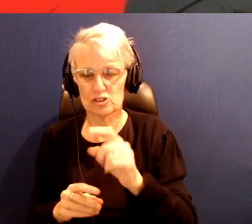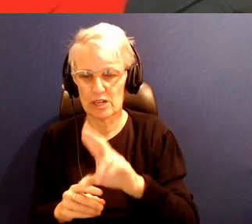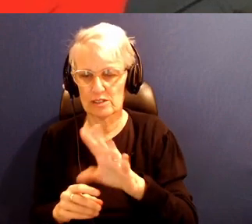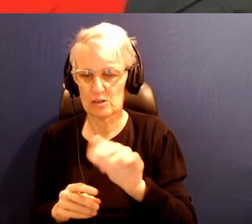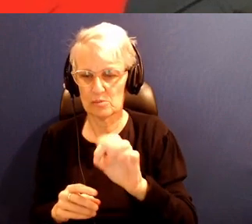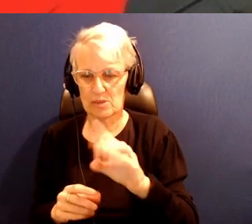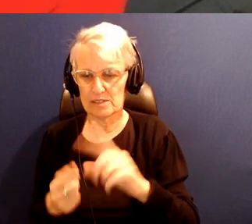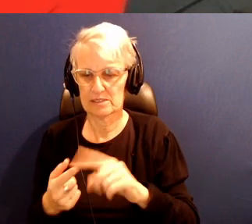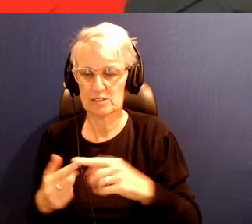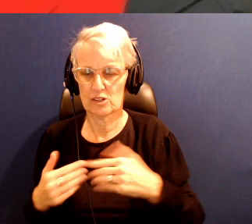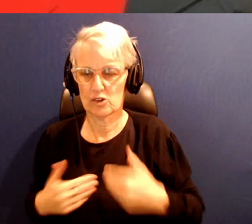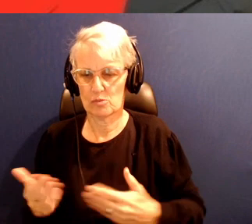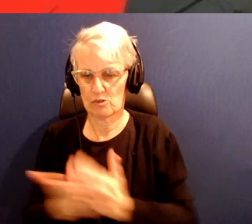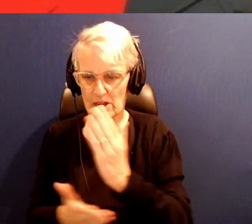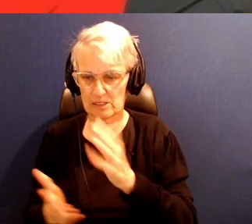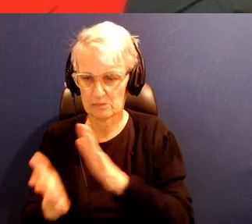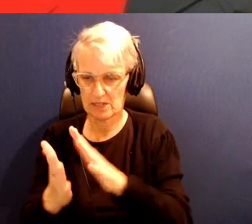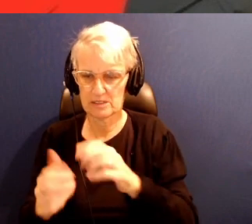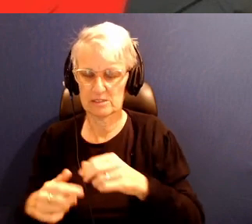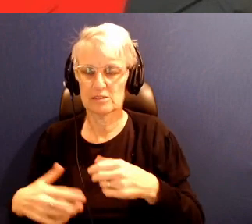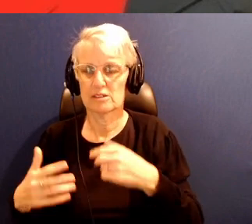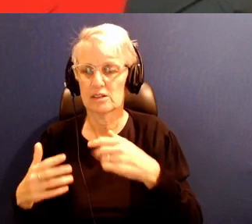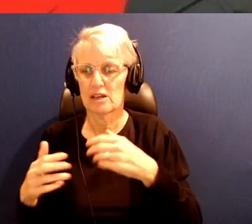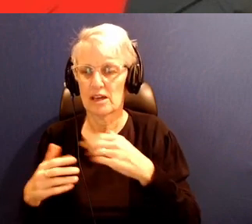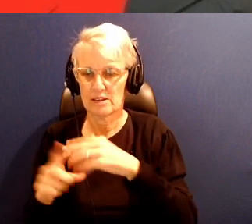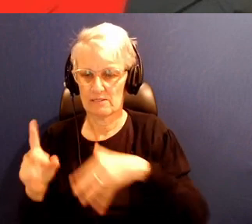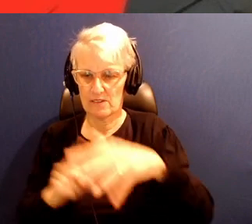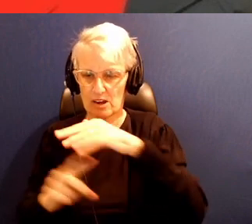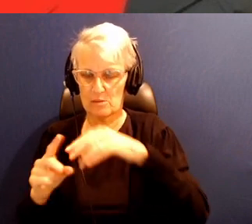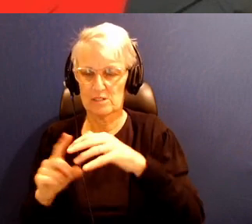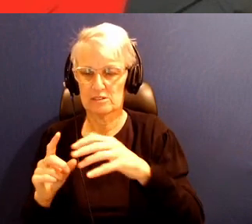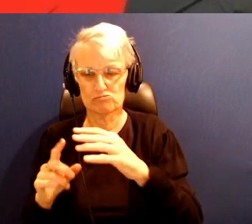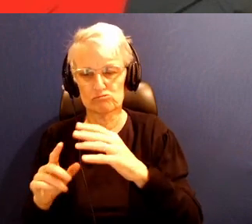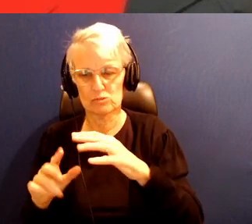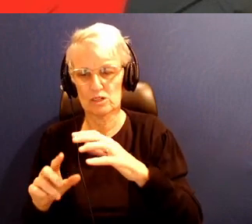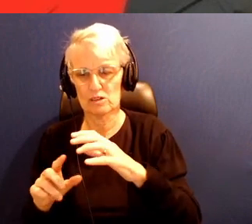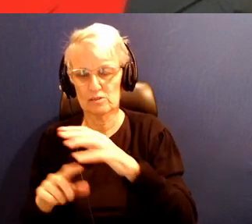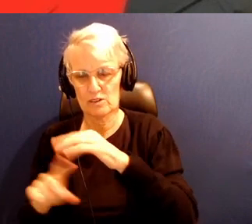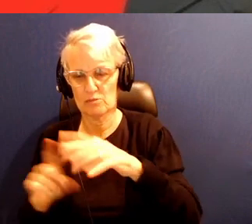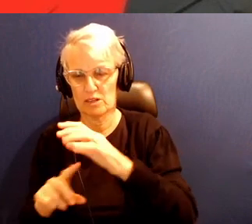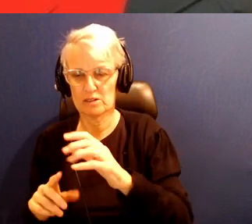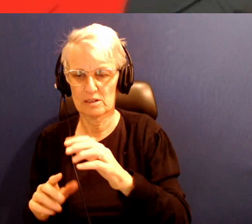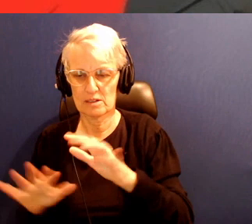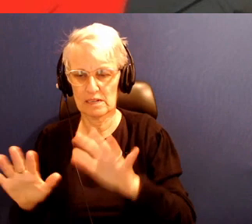based analysis, human rights based approach, and environment and climate action analysis.